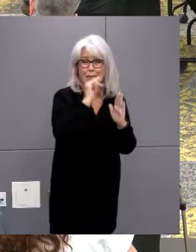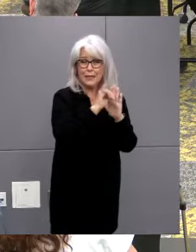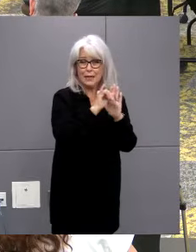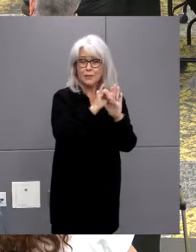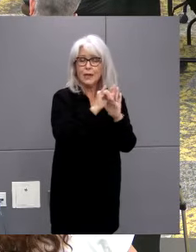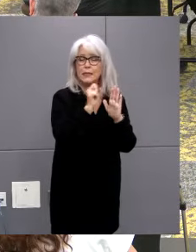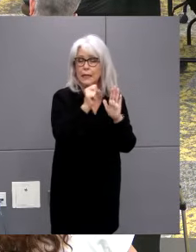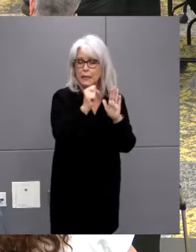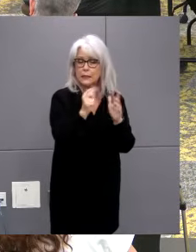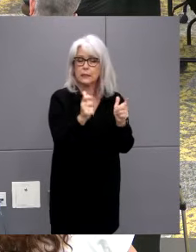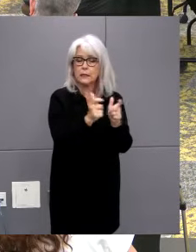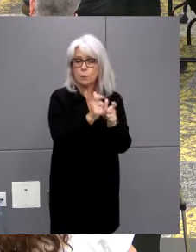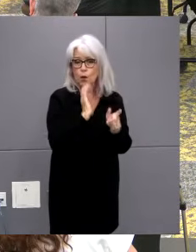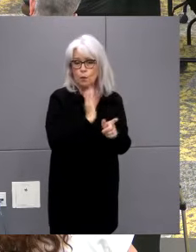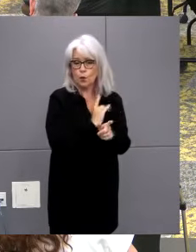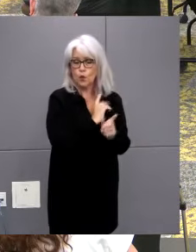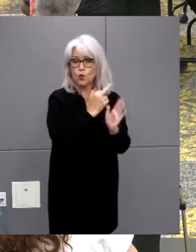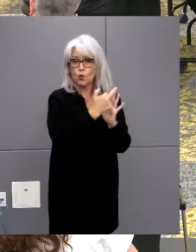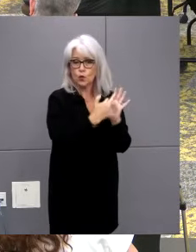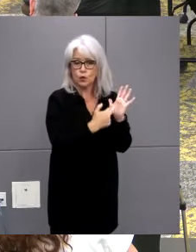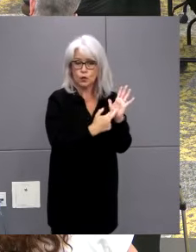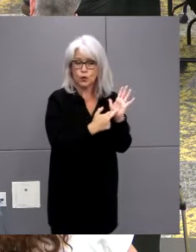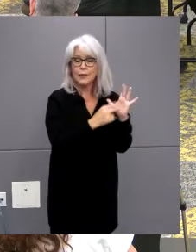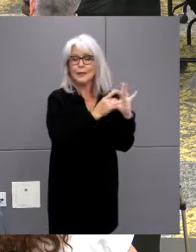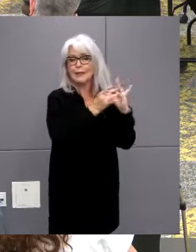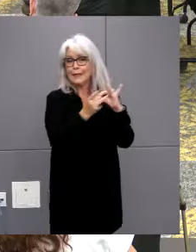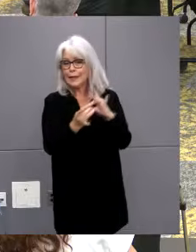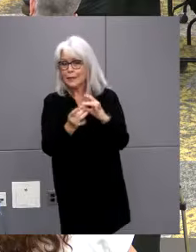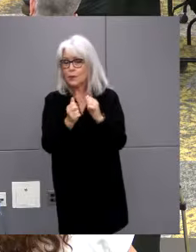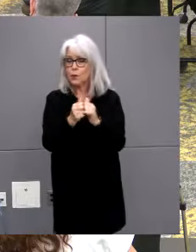small board rules permitted by Robert's